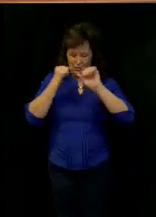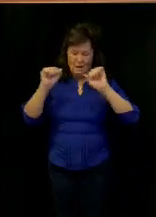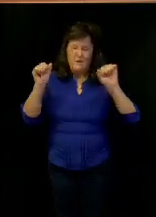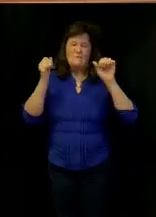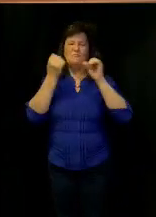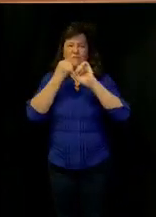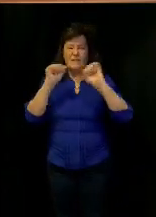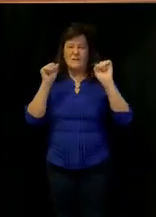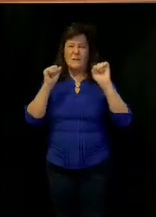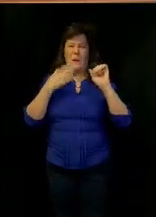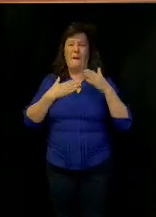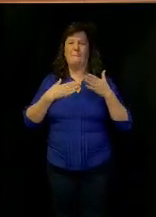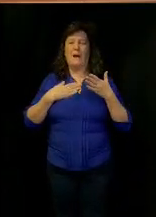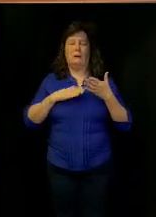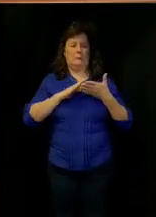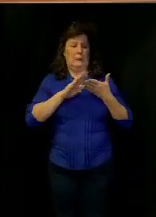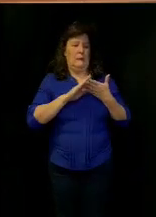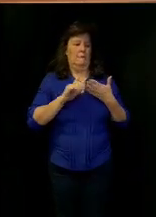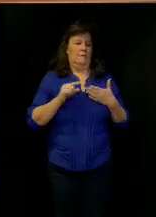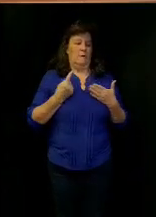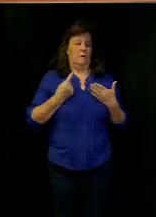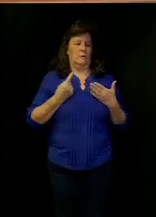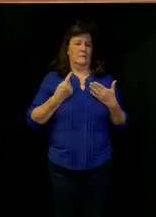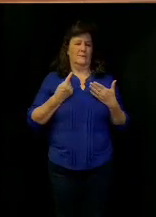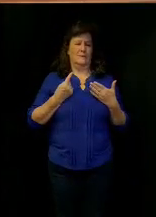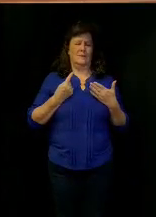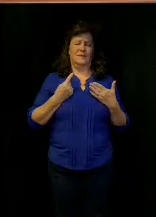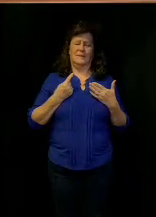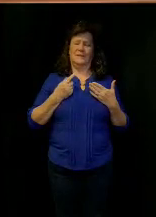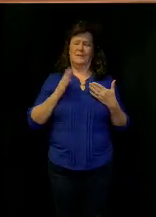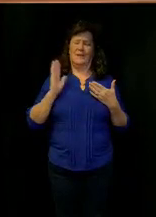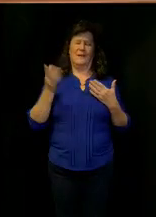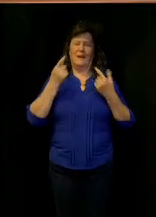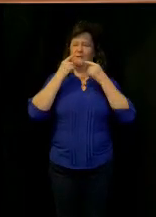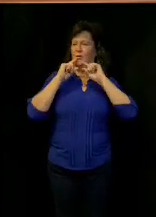I'll get saved when I can clean X and Y. You're never going to get there.